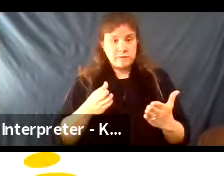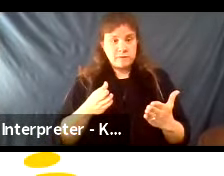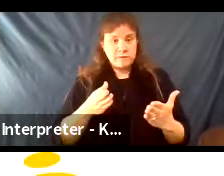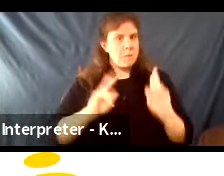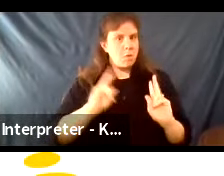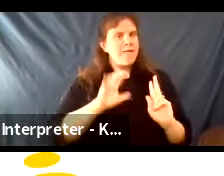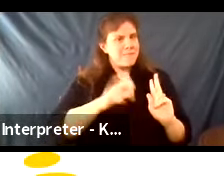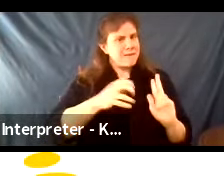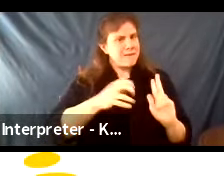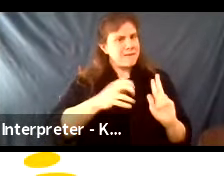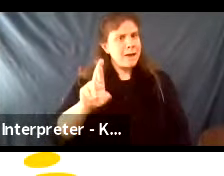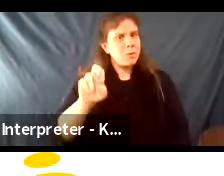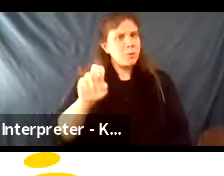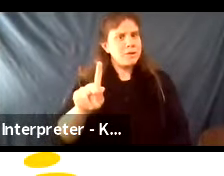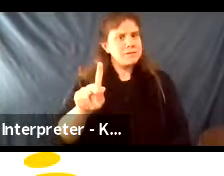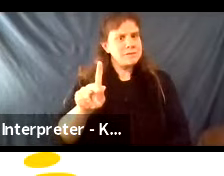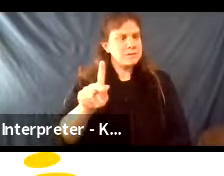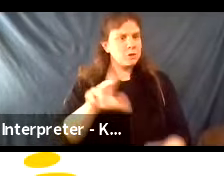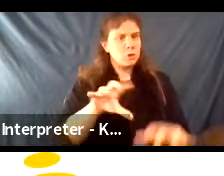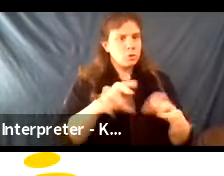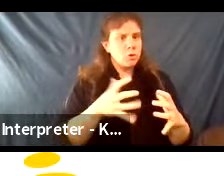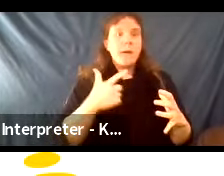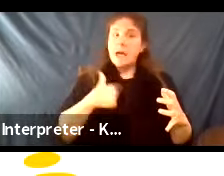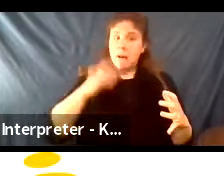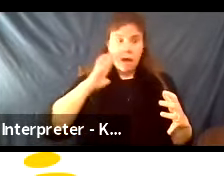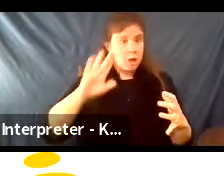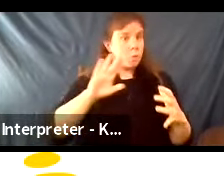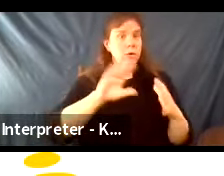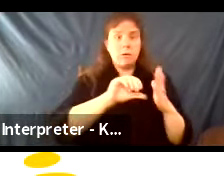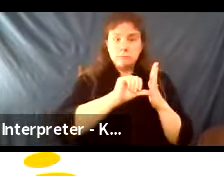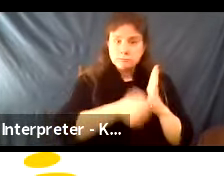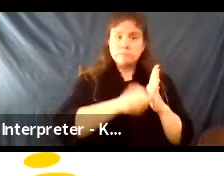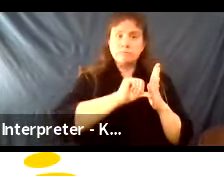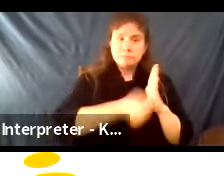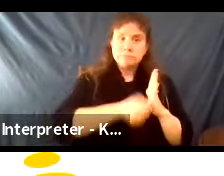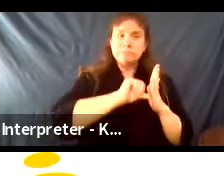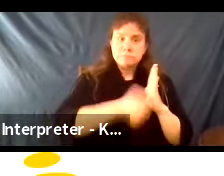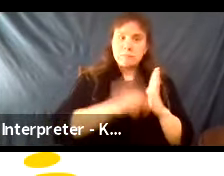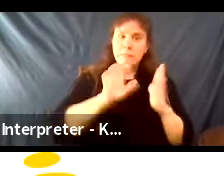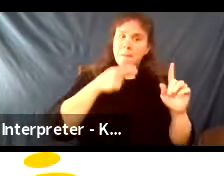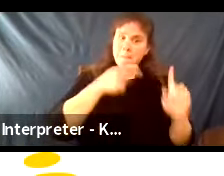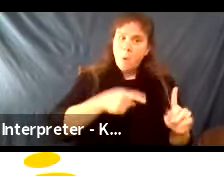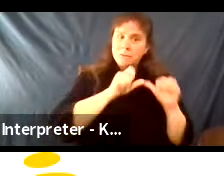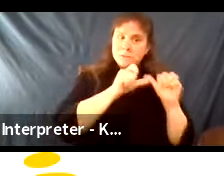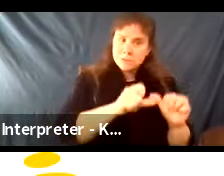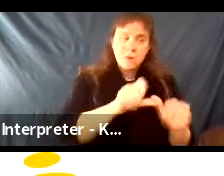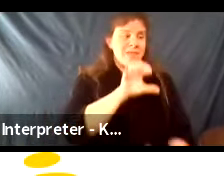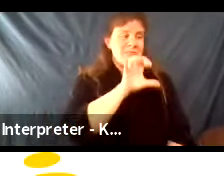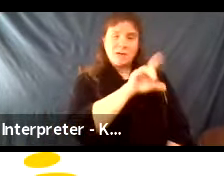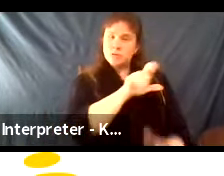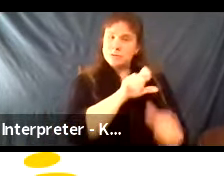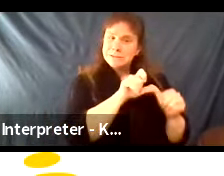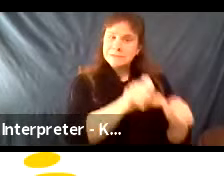population, and I'll be the broken record on that one, that should continue to be a priority population in